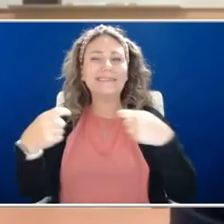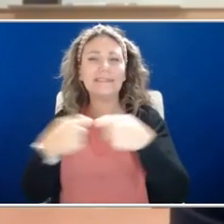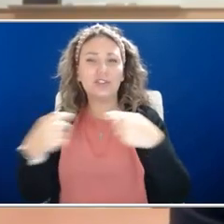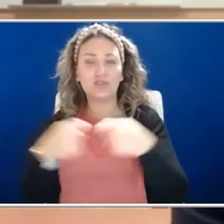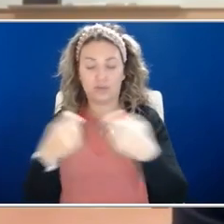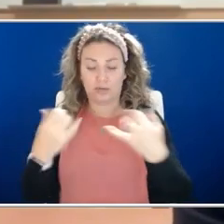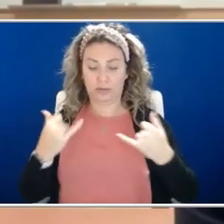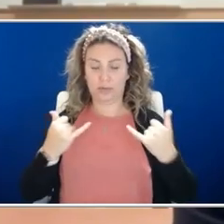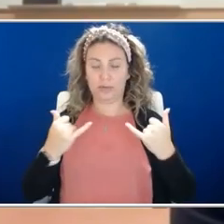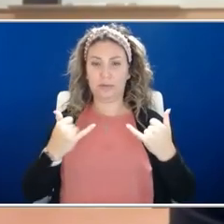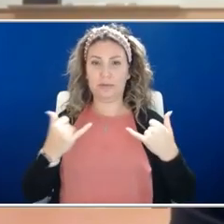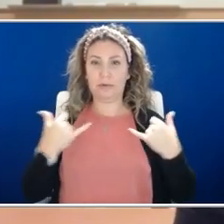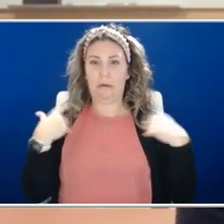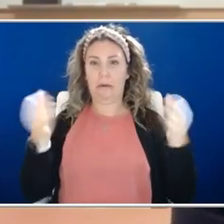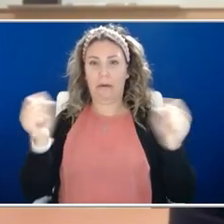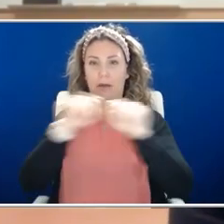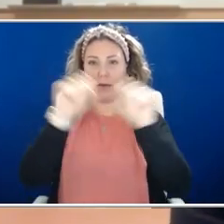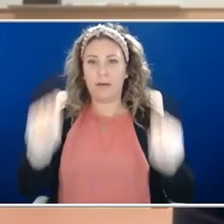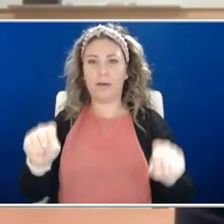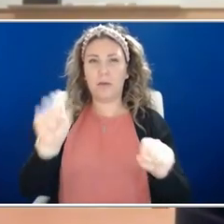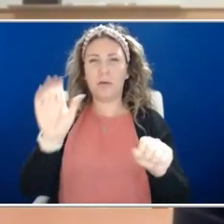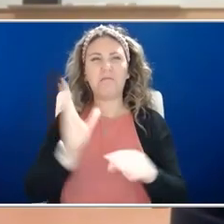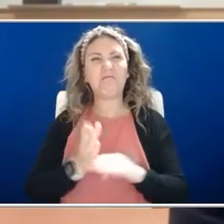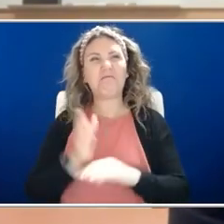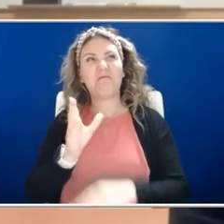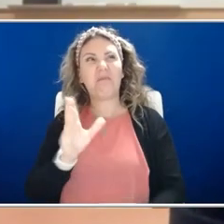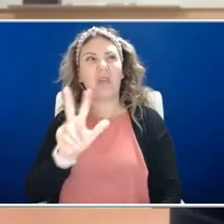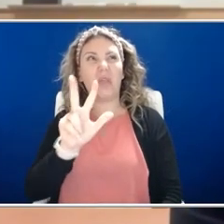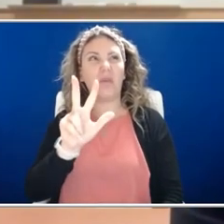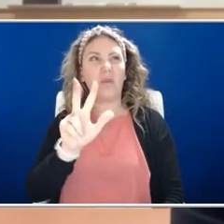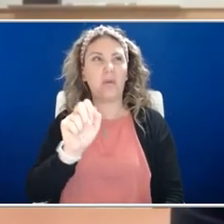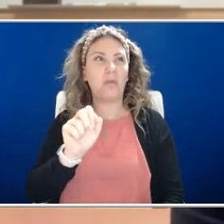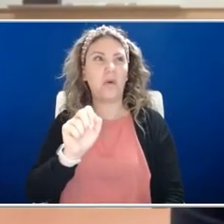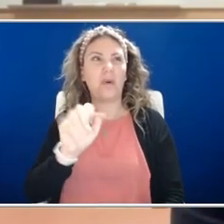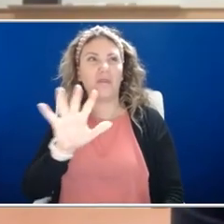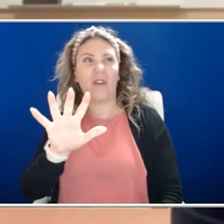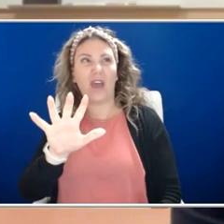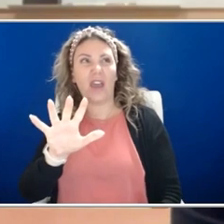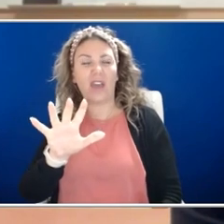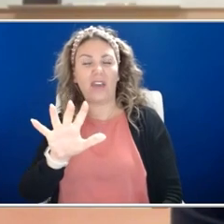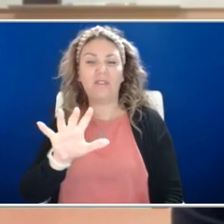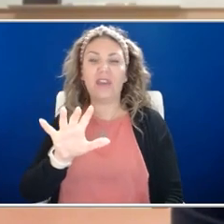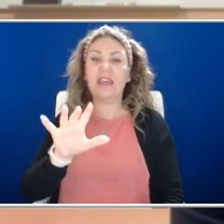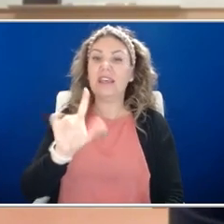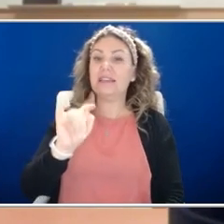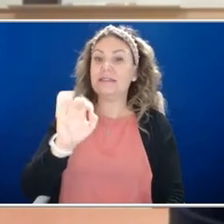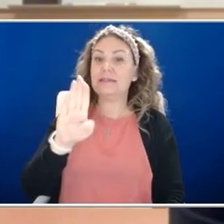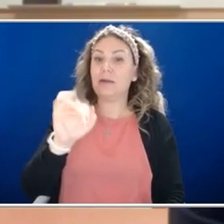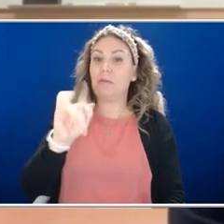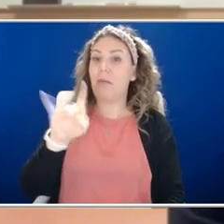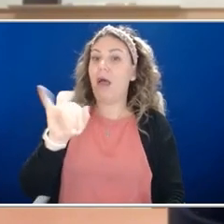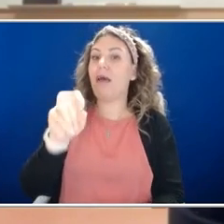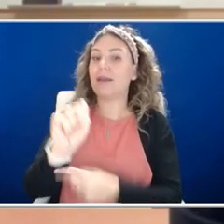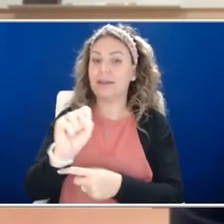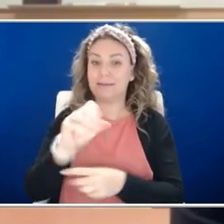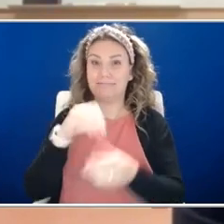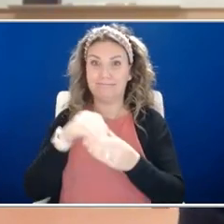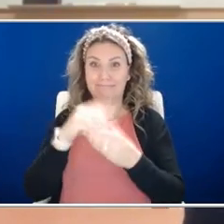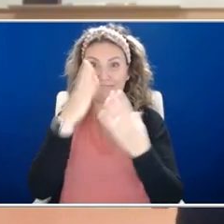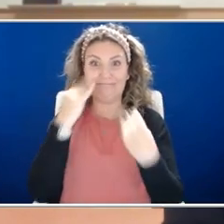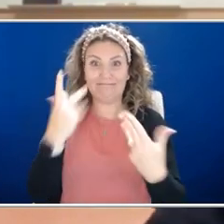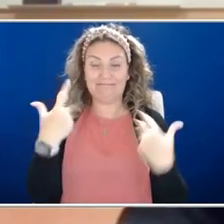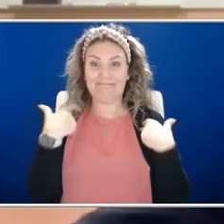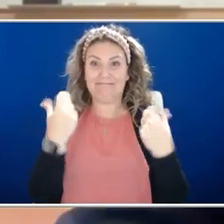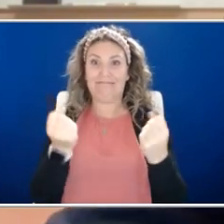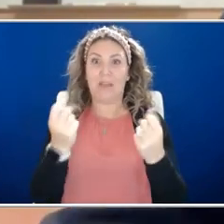system, roughly we have over 3.5 petabytes worth of data in our healthcare. And if I translate